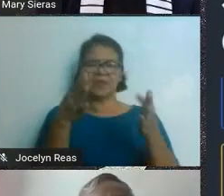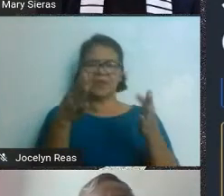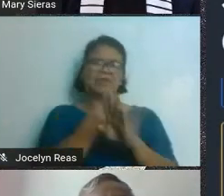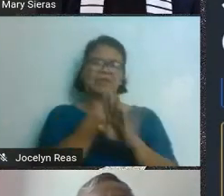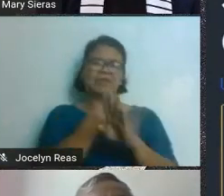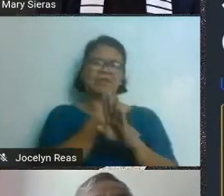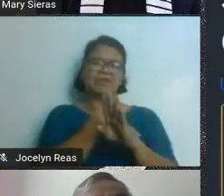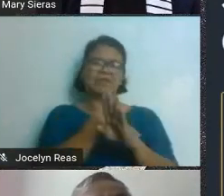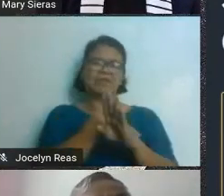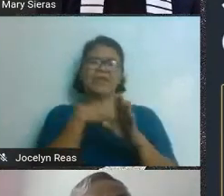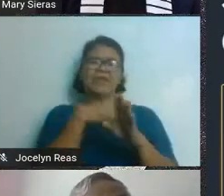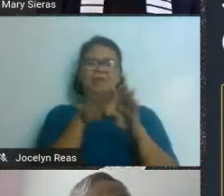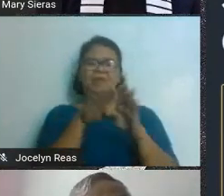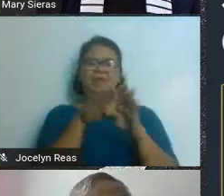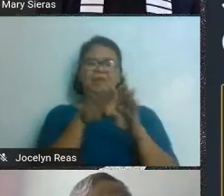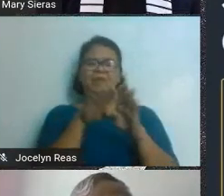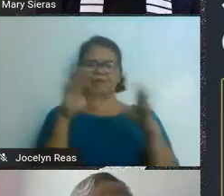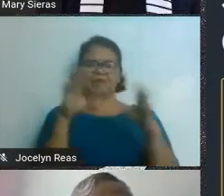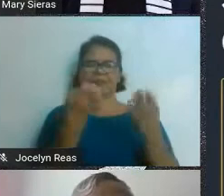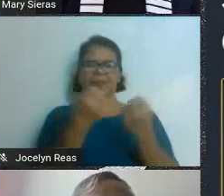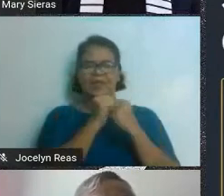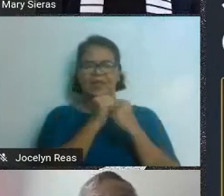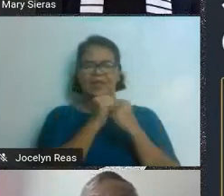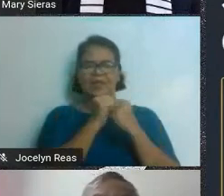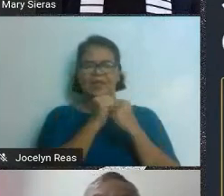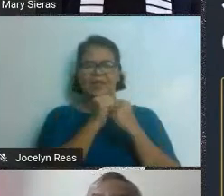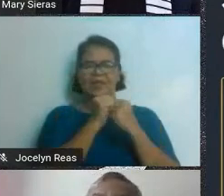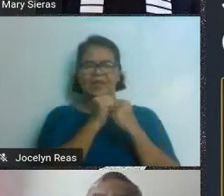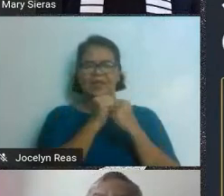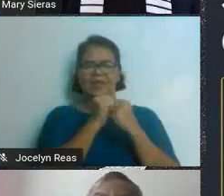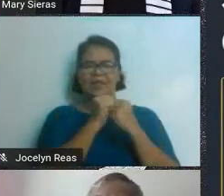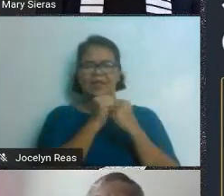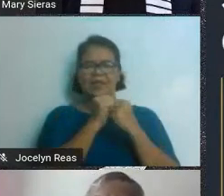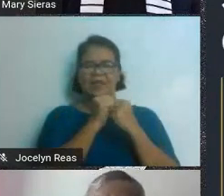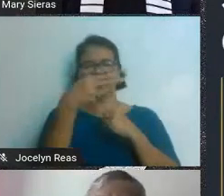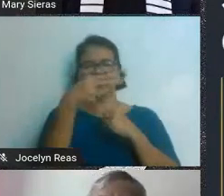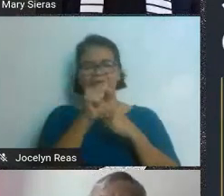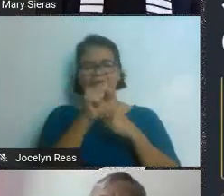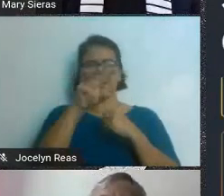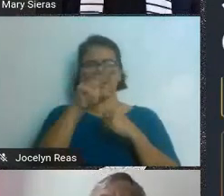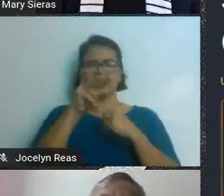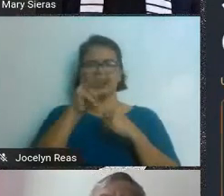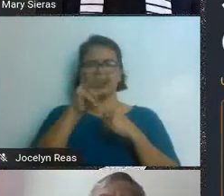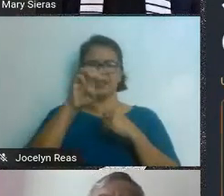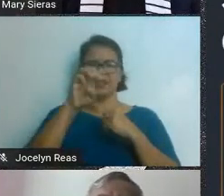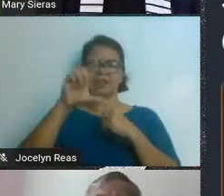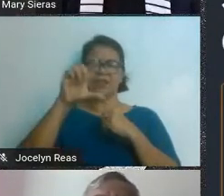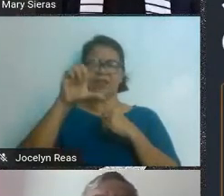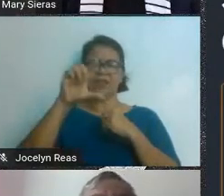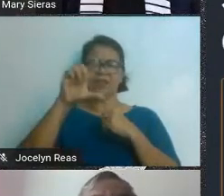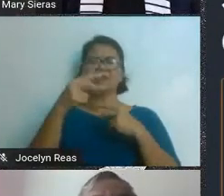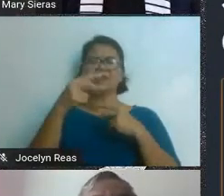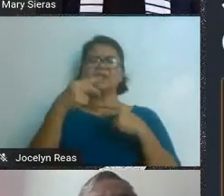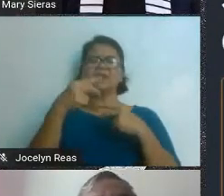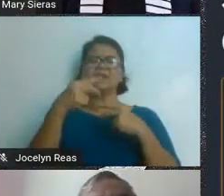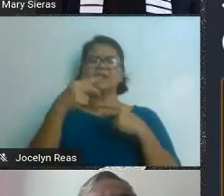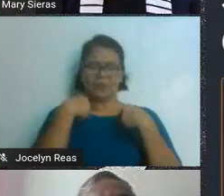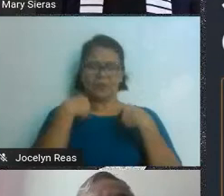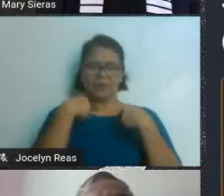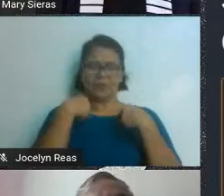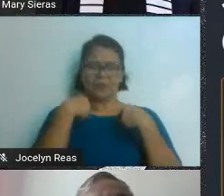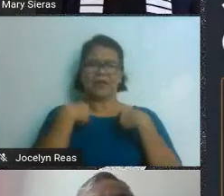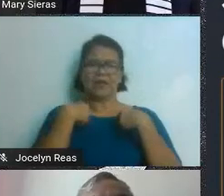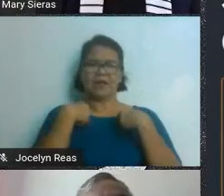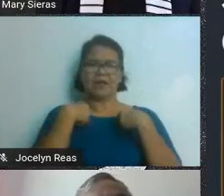yung EVL track, we could not produce MILCS because the learning competencies we